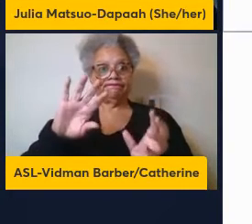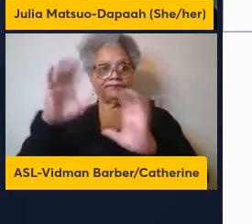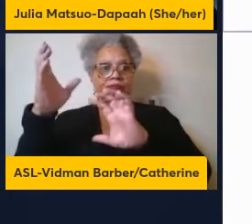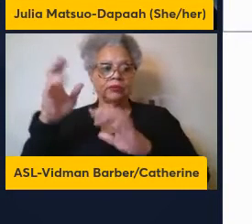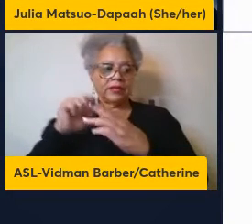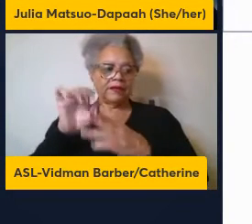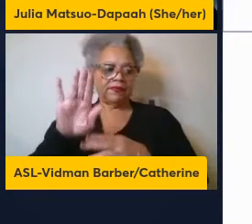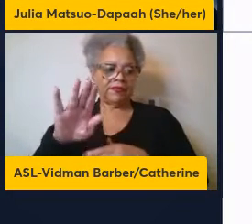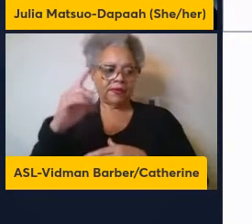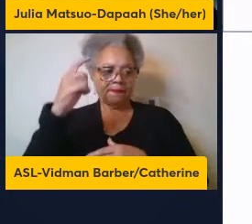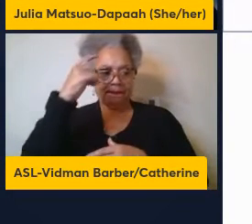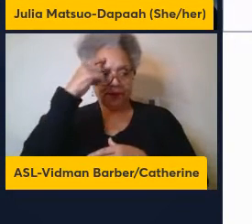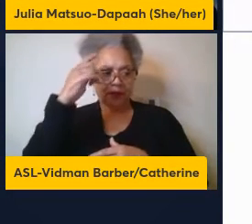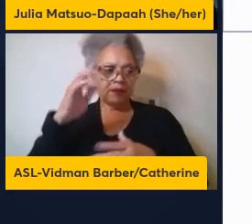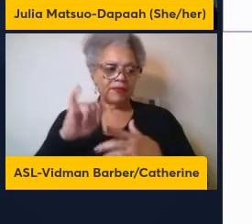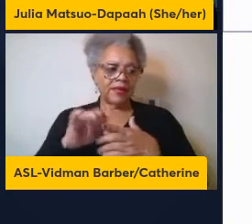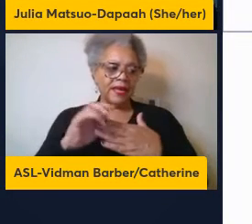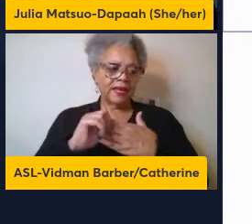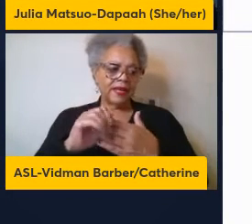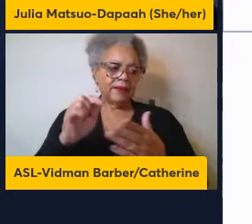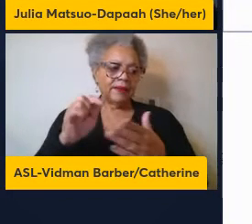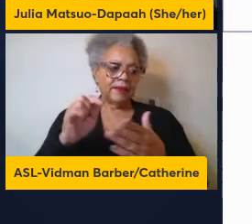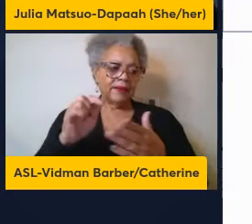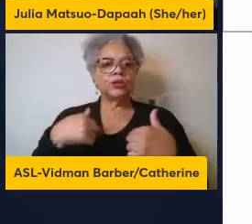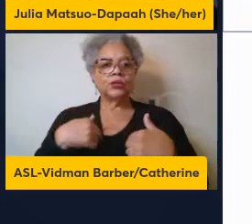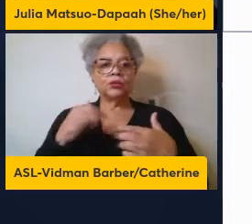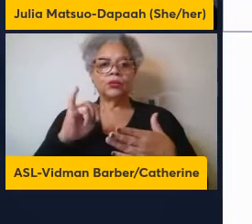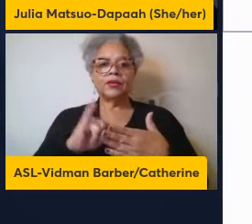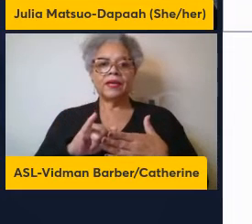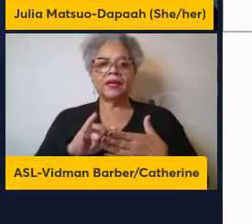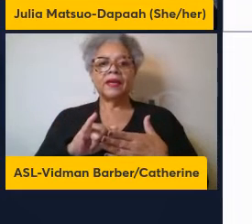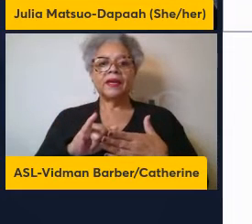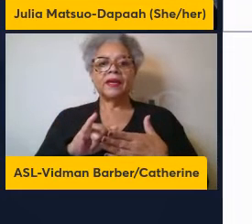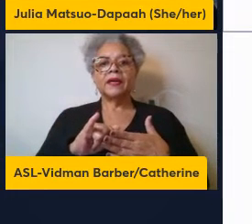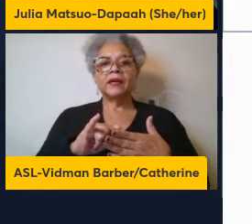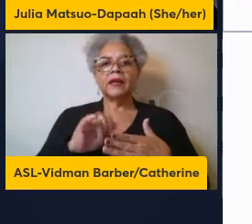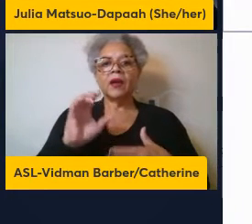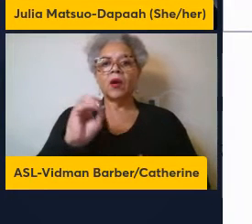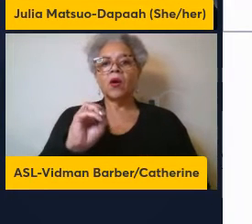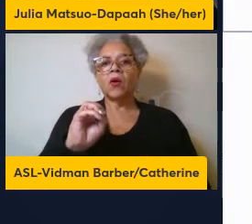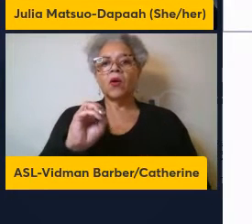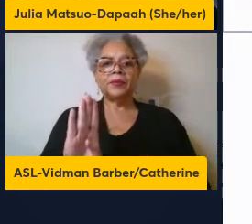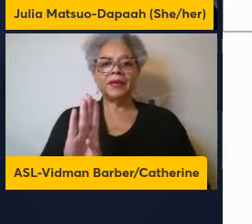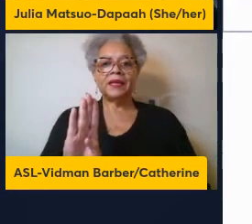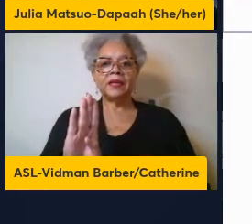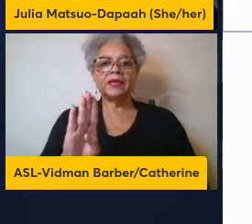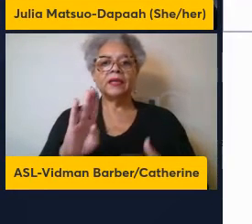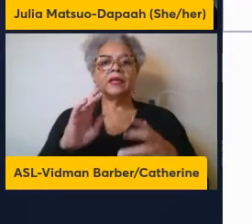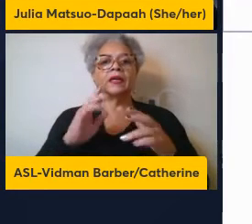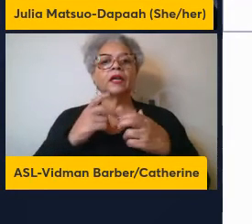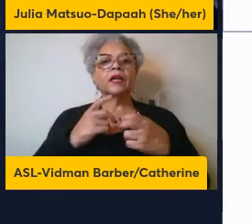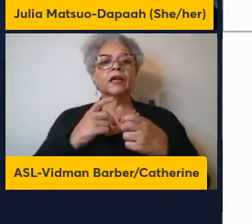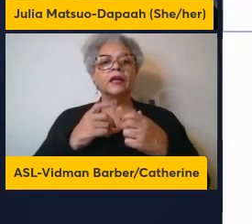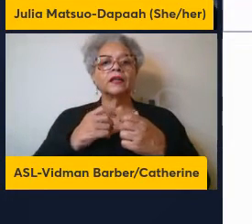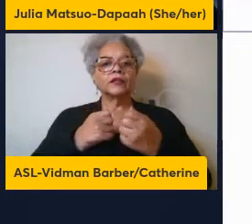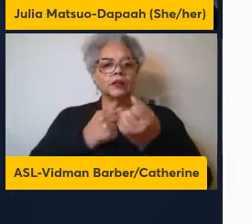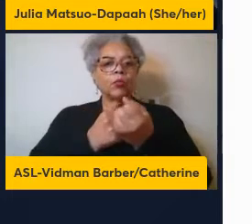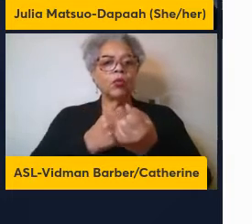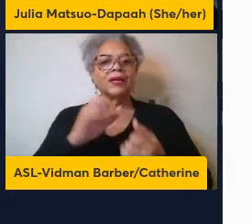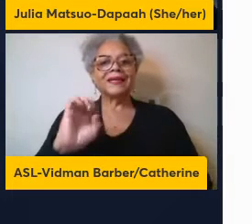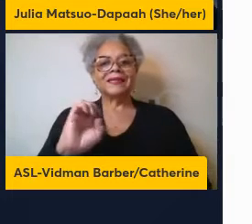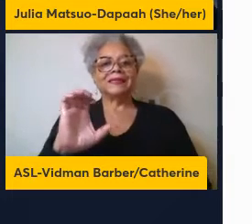That led me to the question, how does the olfactory bulb contribute to the pathology of experimental cerebral malaria.